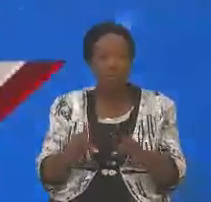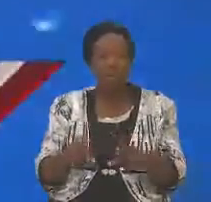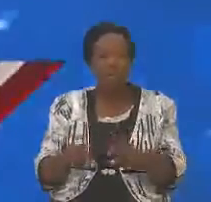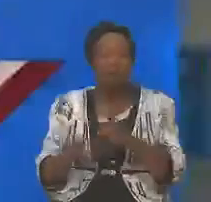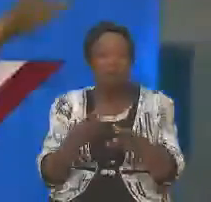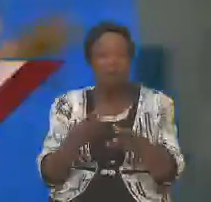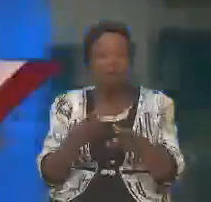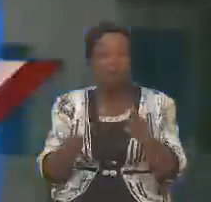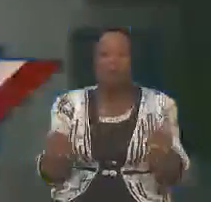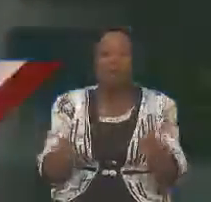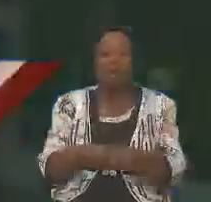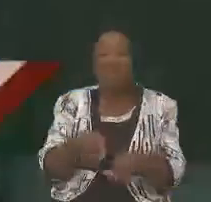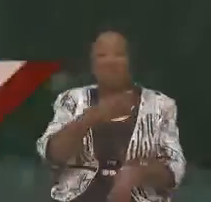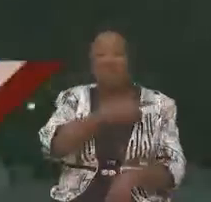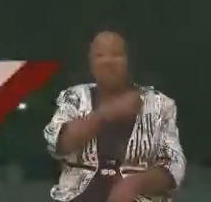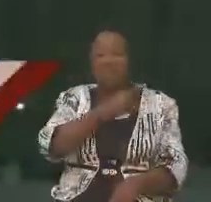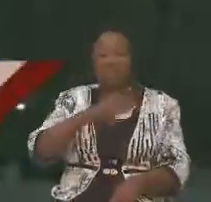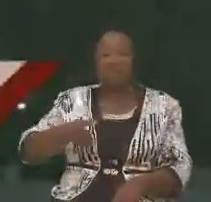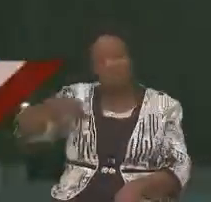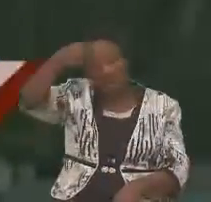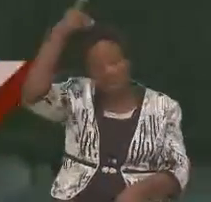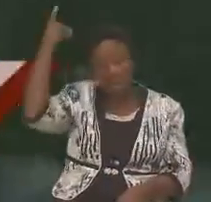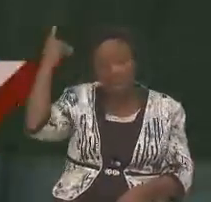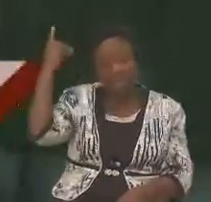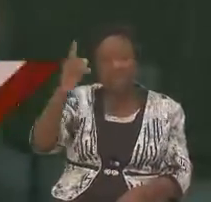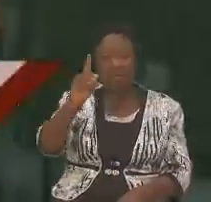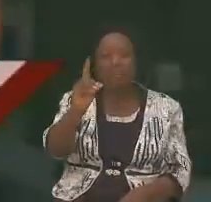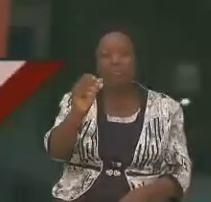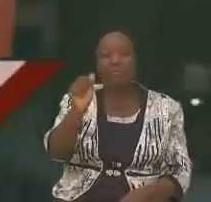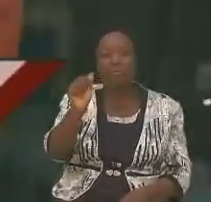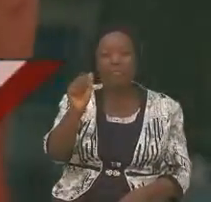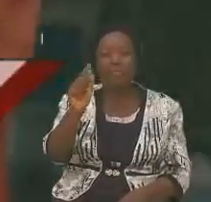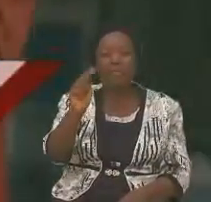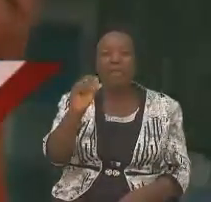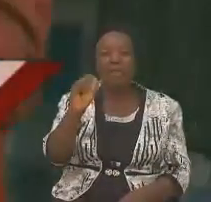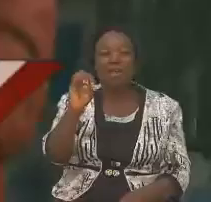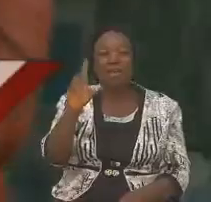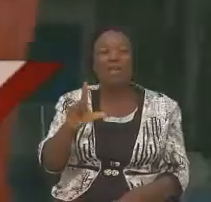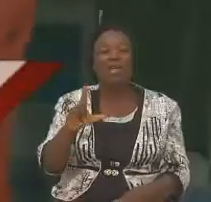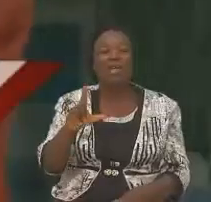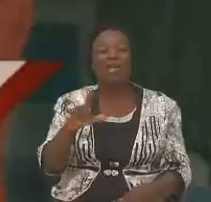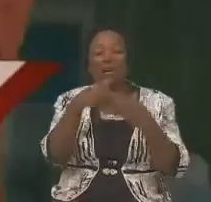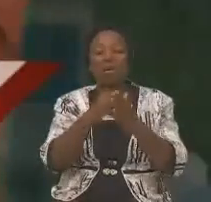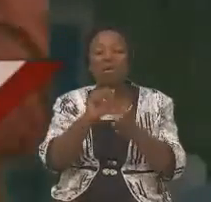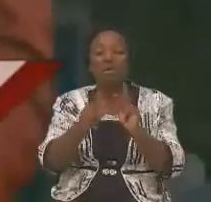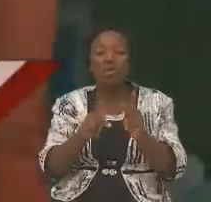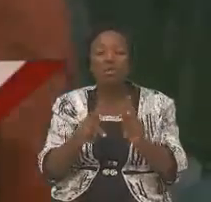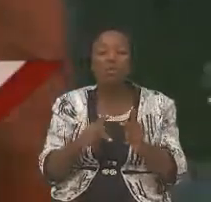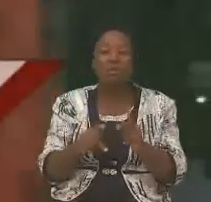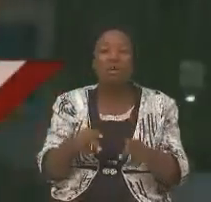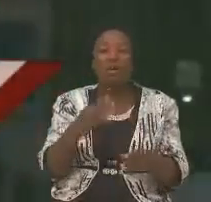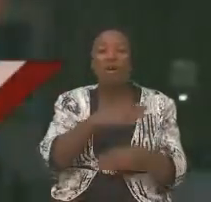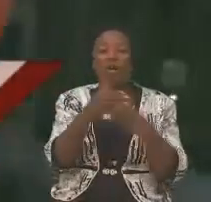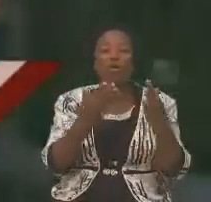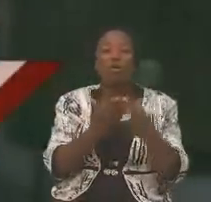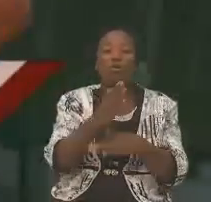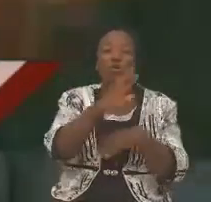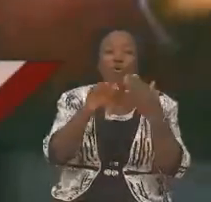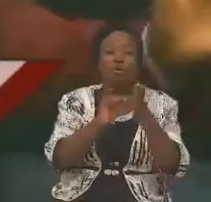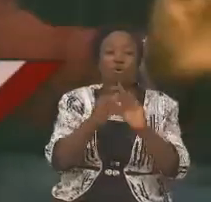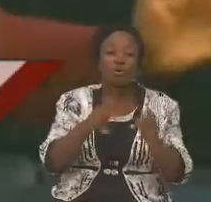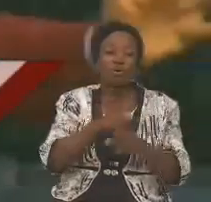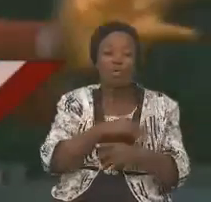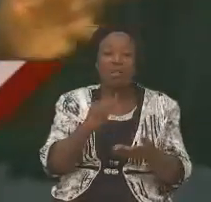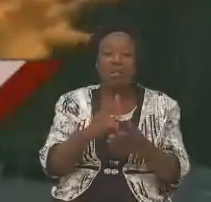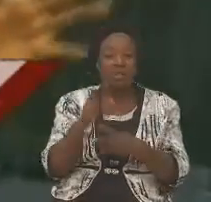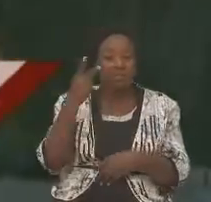Enoch, few people like Samuel, and few people like Daniel, and few people like Shadrach, Meshach, and Abednego. But the rest